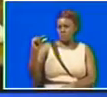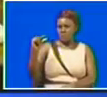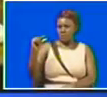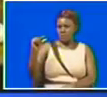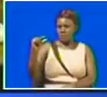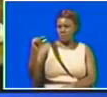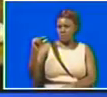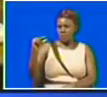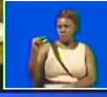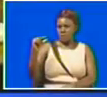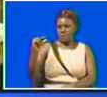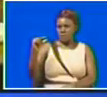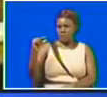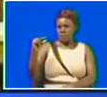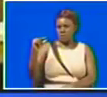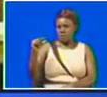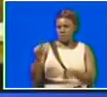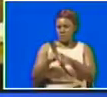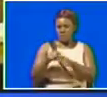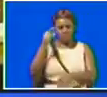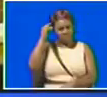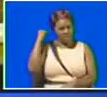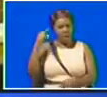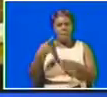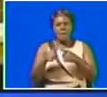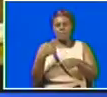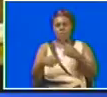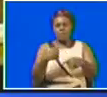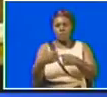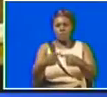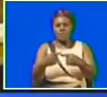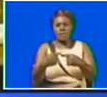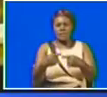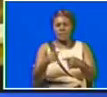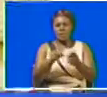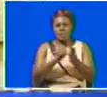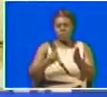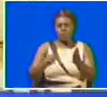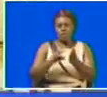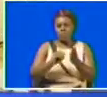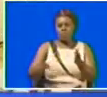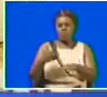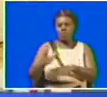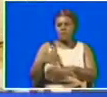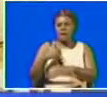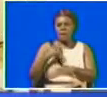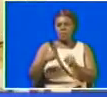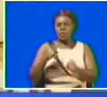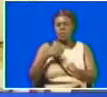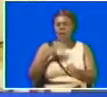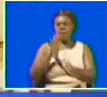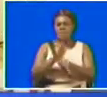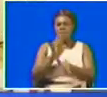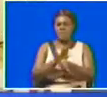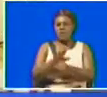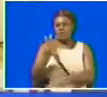is about the size of a strand of hair. But the process saves time and eliminates waste. You can have as many as 4